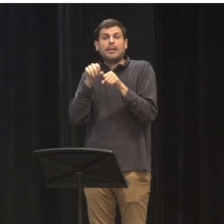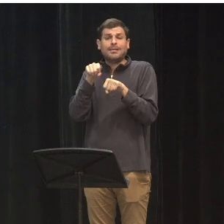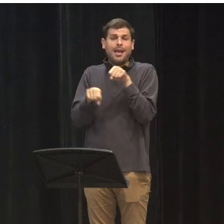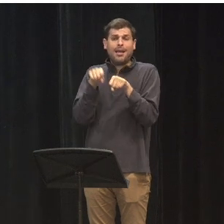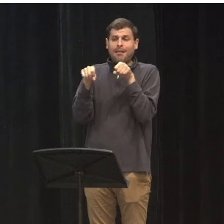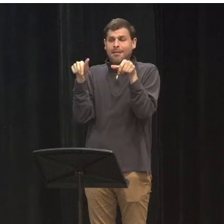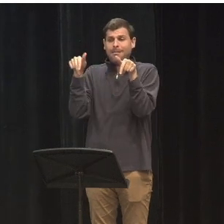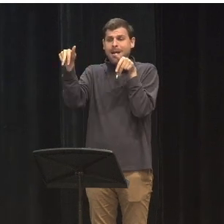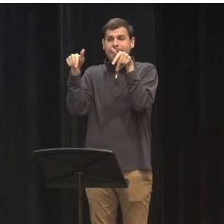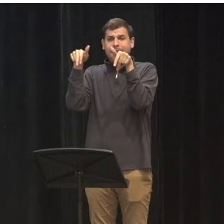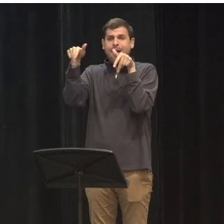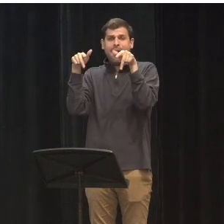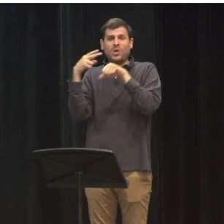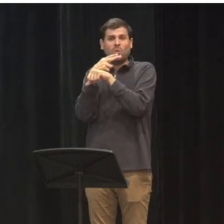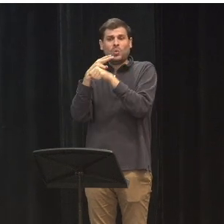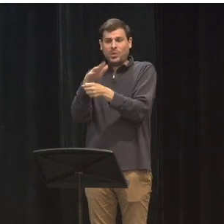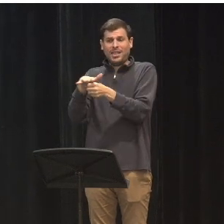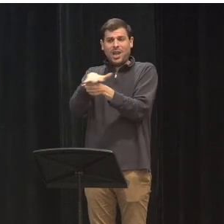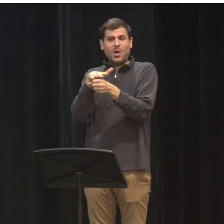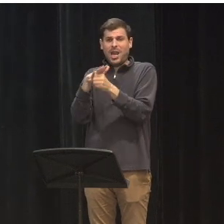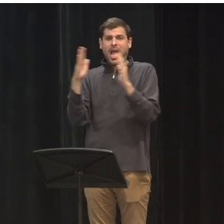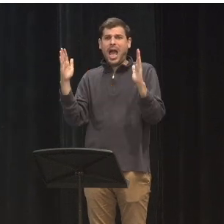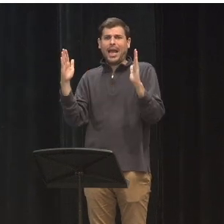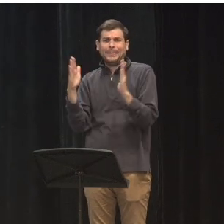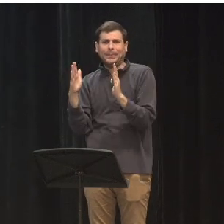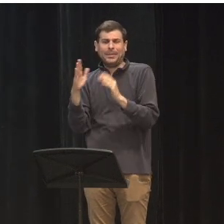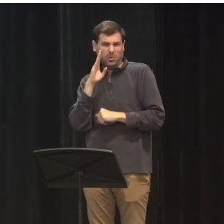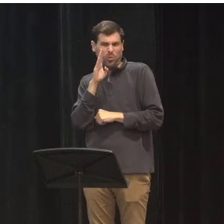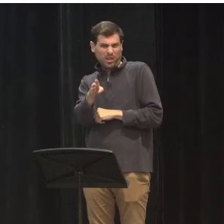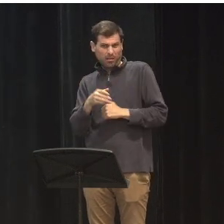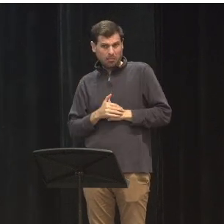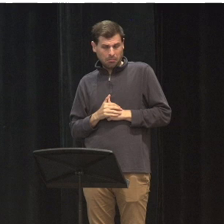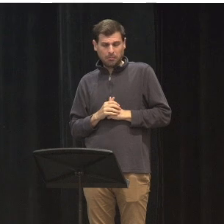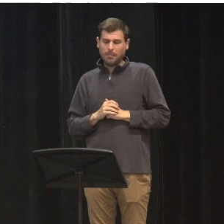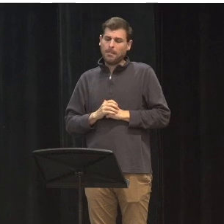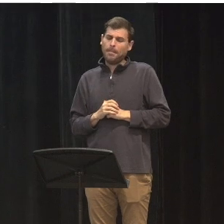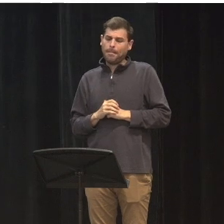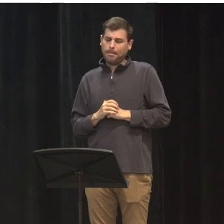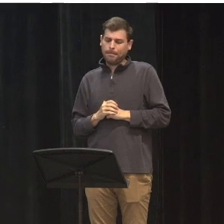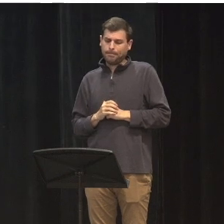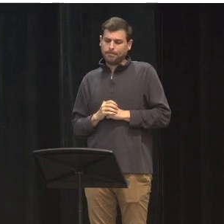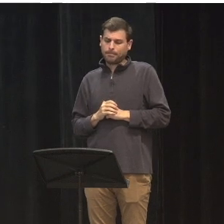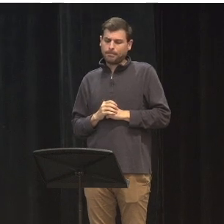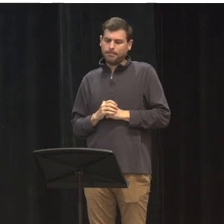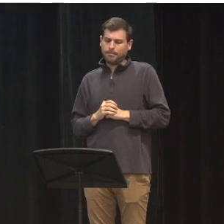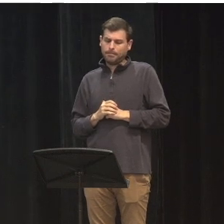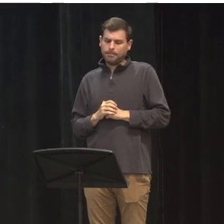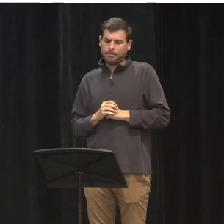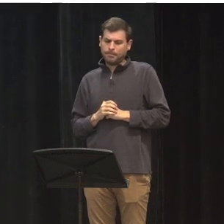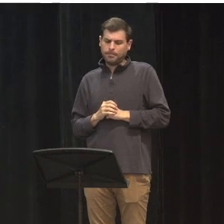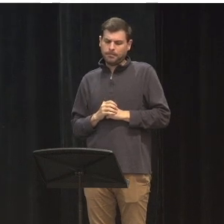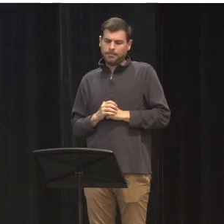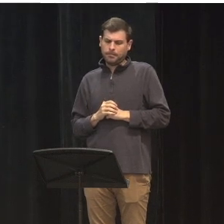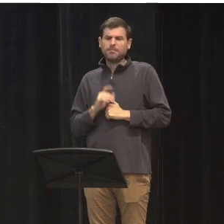in their in that space, the analysis talks about the fact that